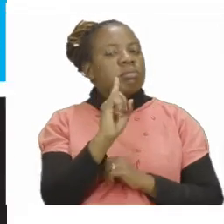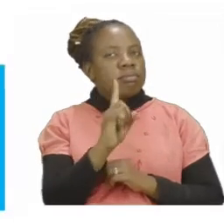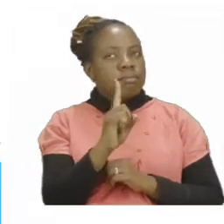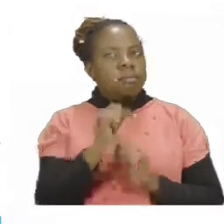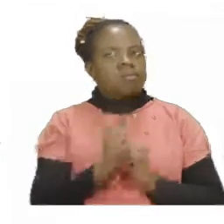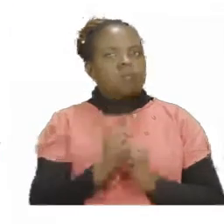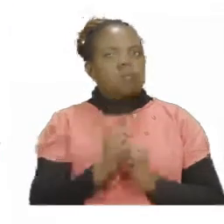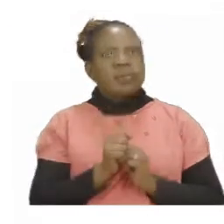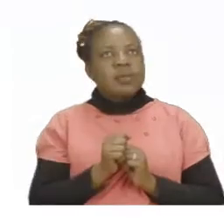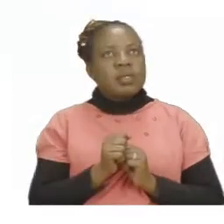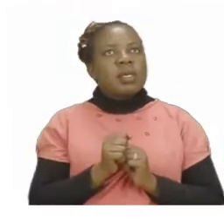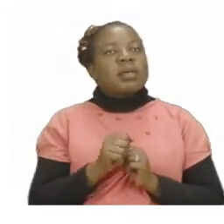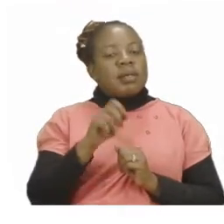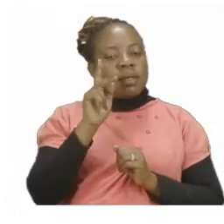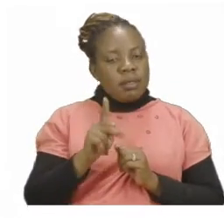last time.